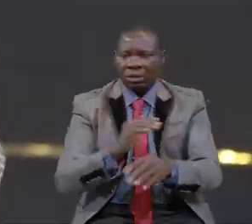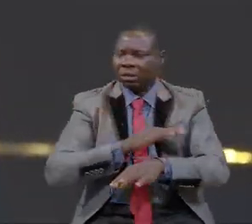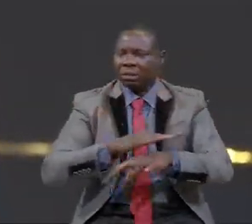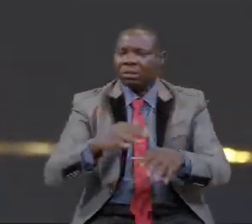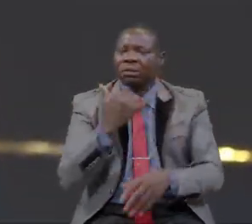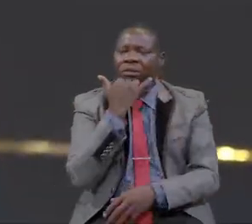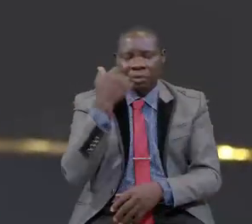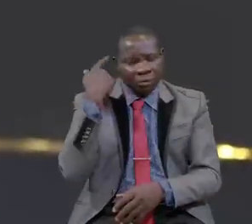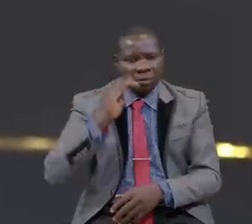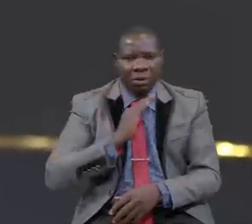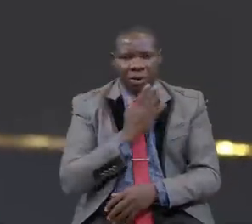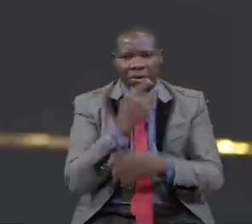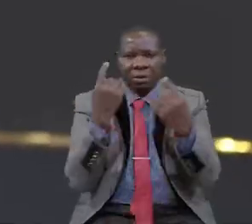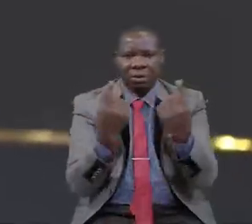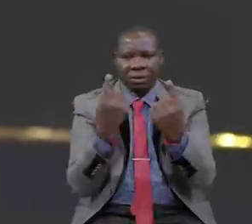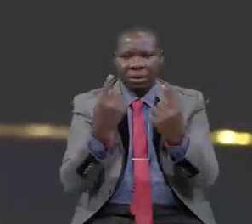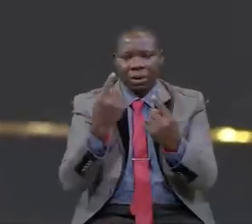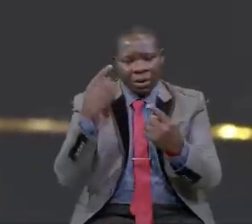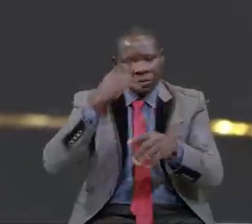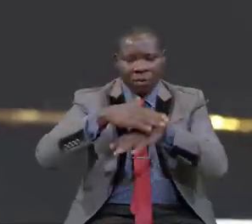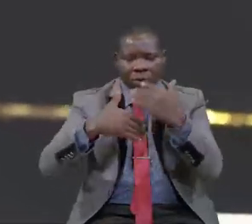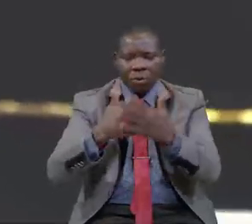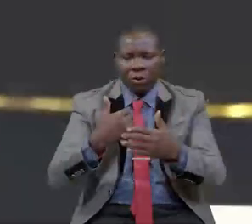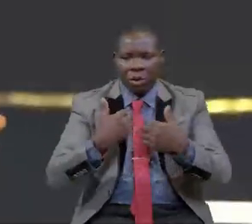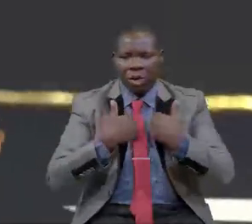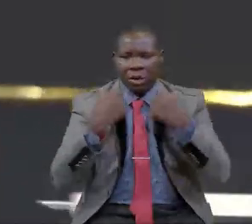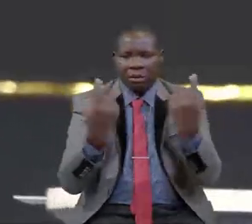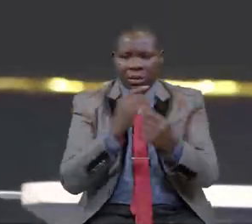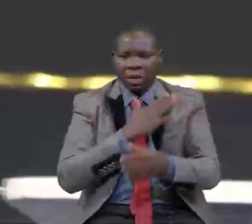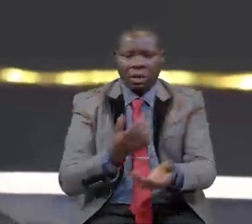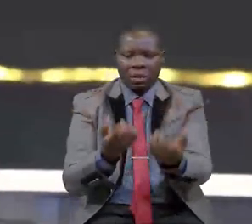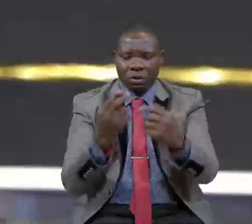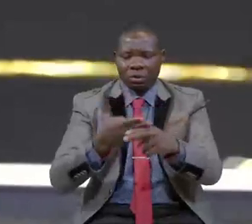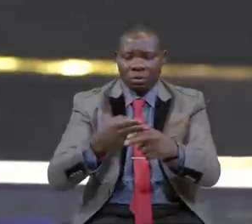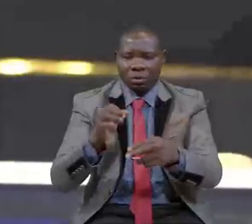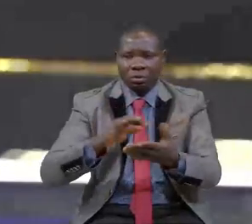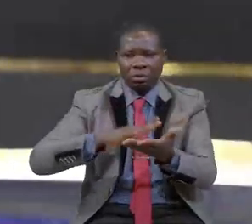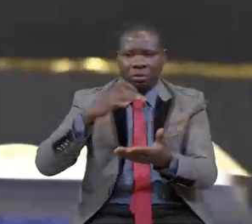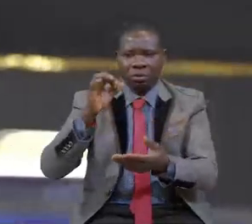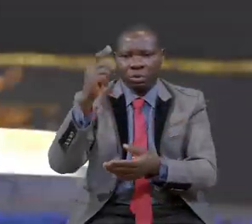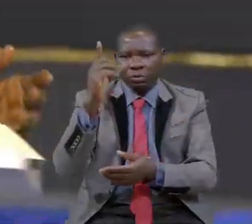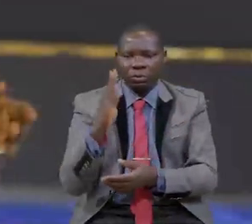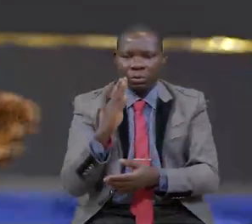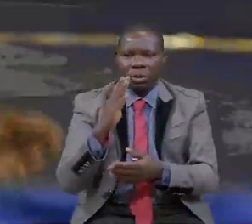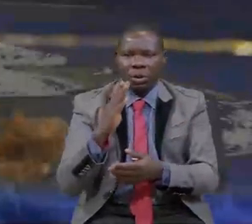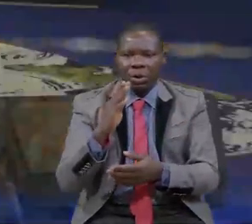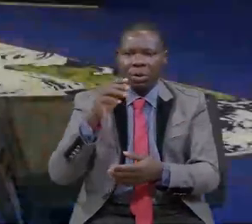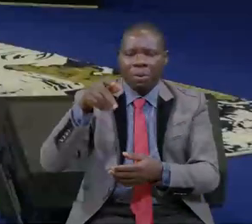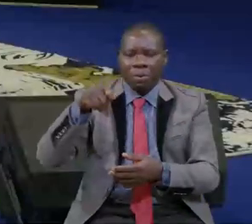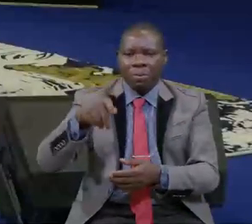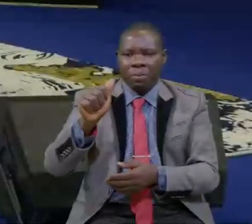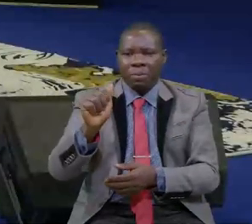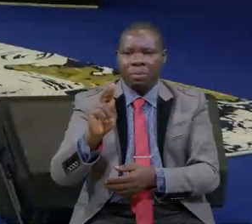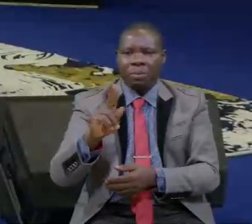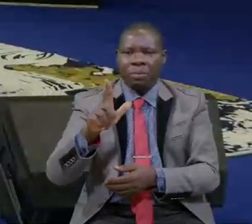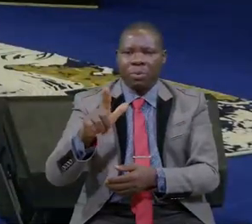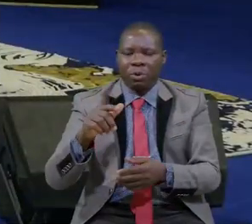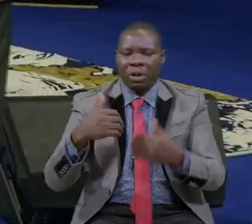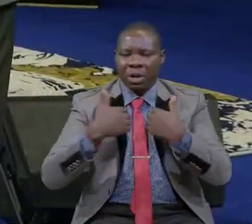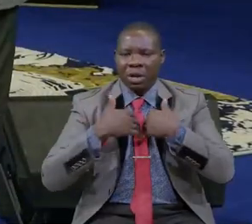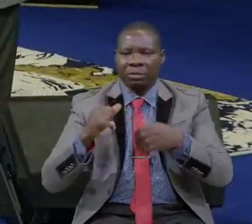and come short of the glory of God. And even Paul the Apostle, having received the grace of